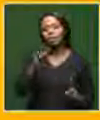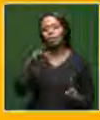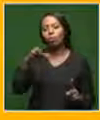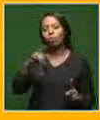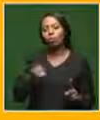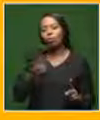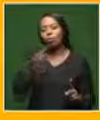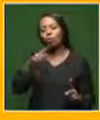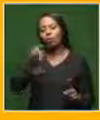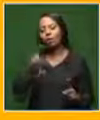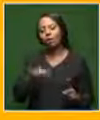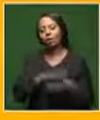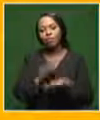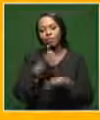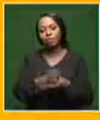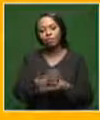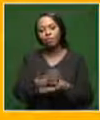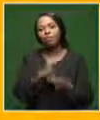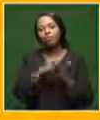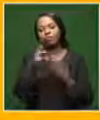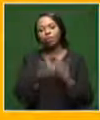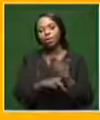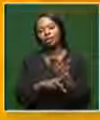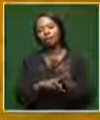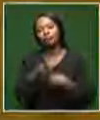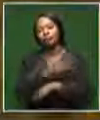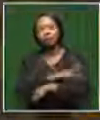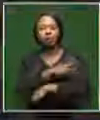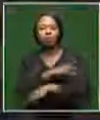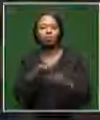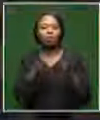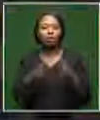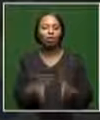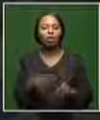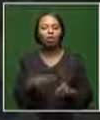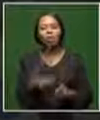project manager of Onke Solutions, and we've been in conversation with him about his